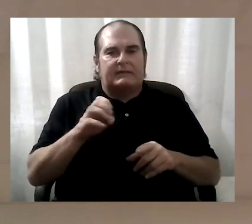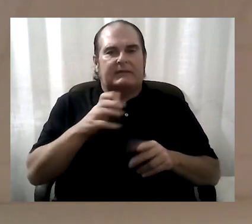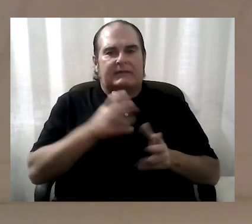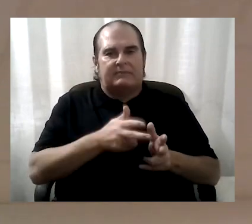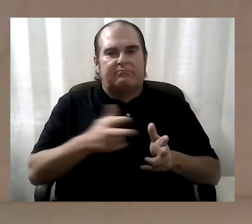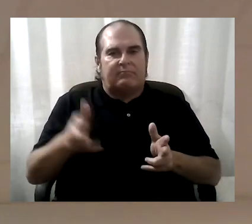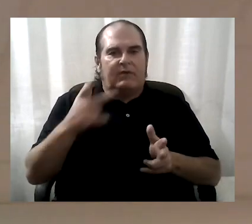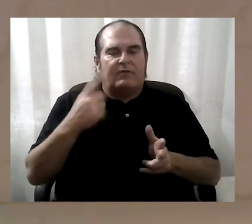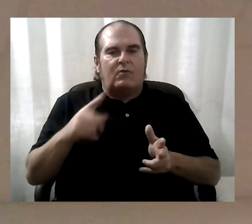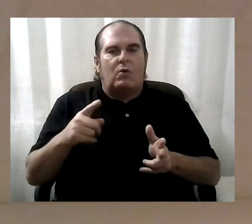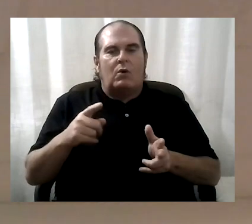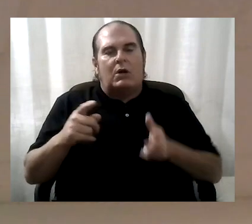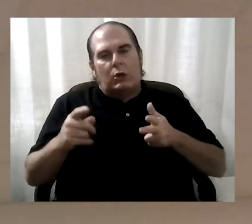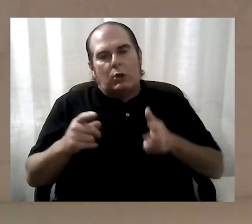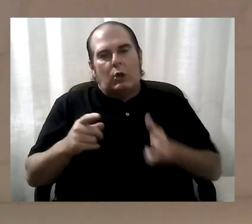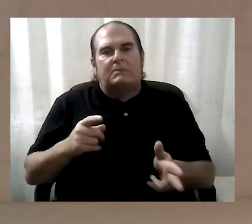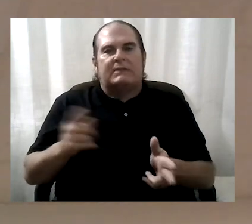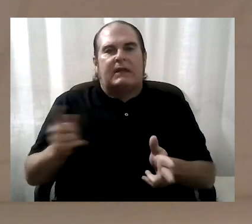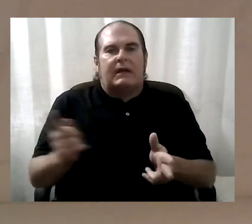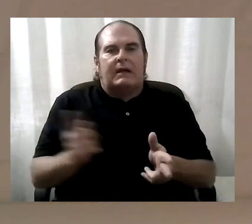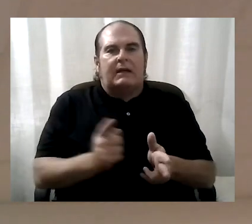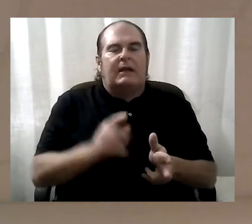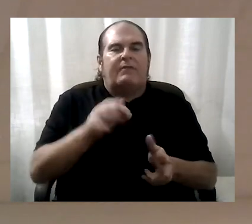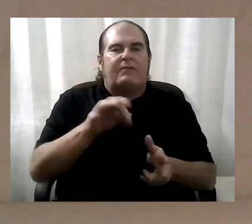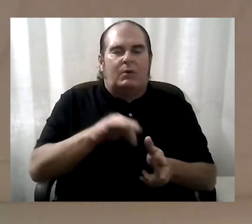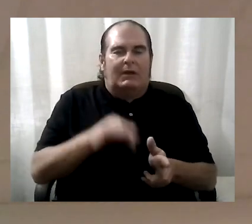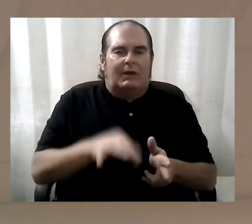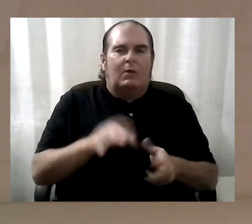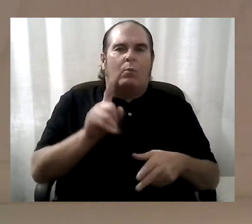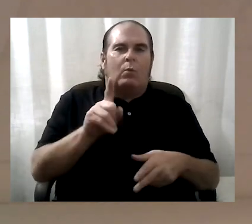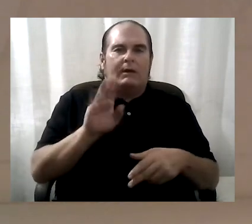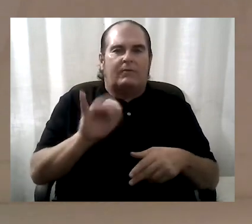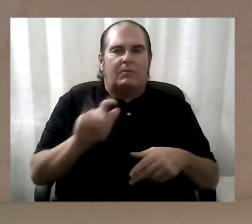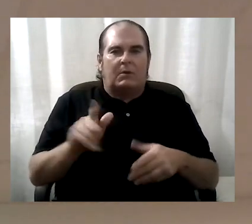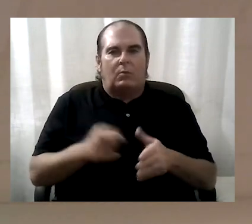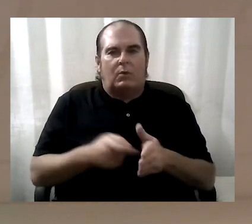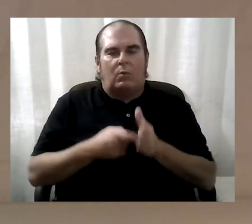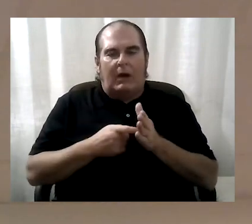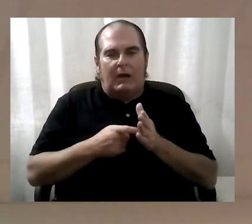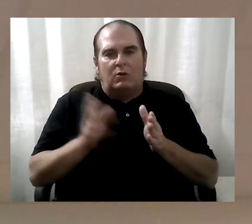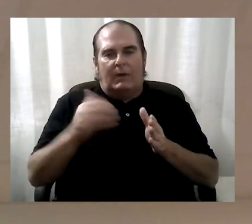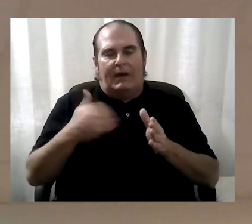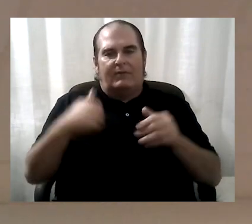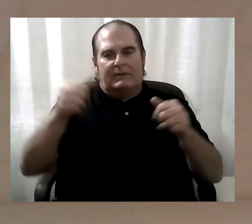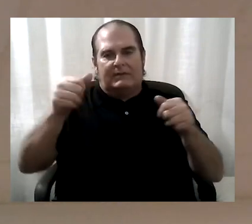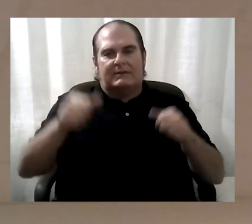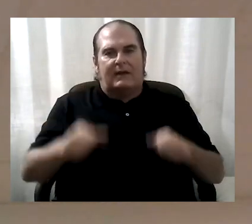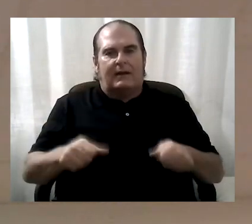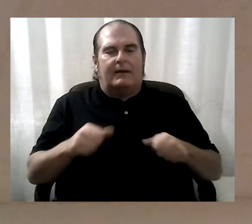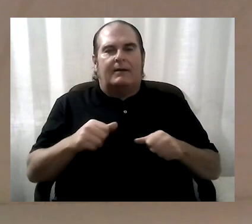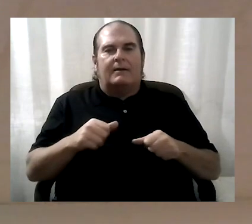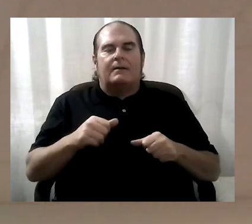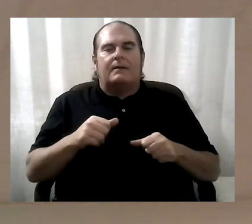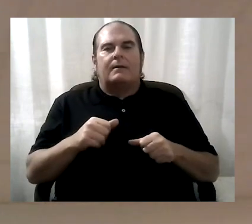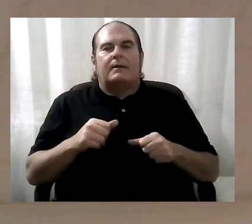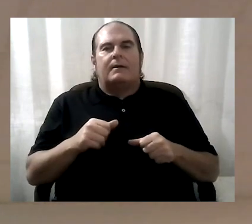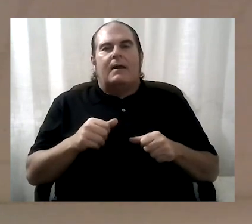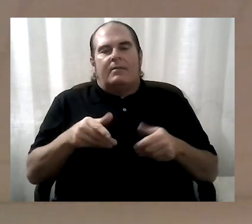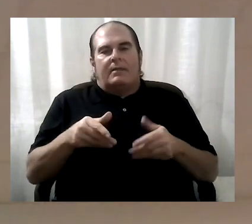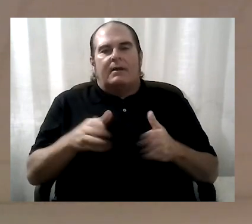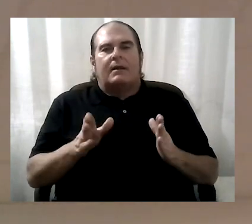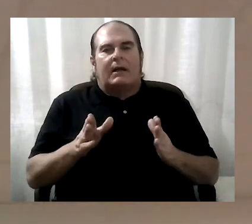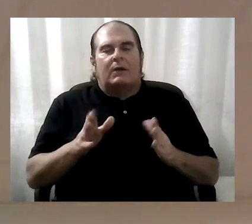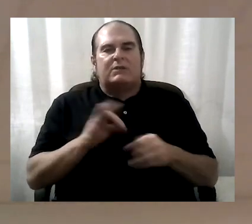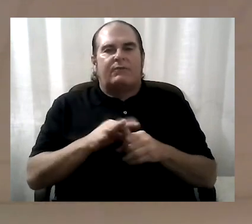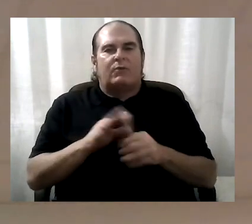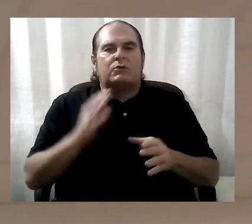the bills would also require there to be a sign that allows voters to know how to access the